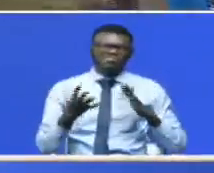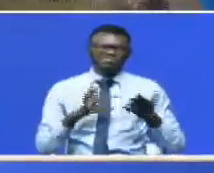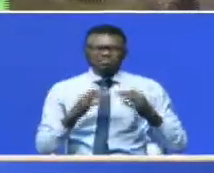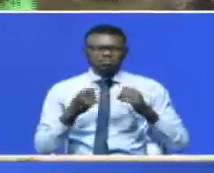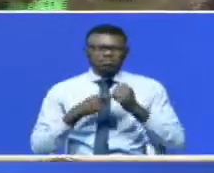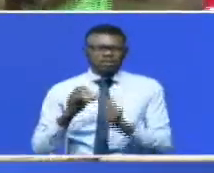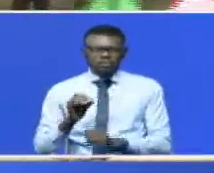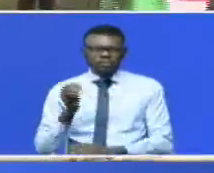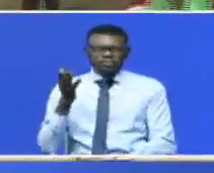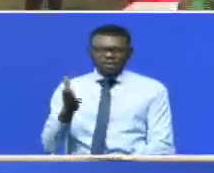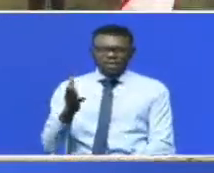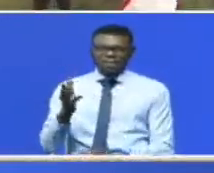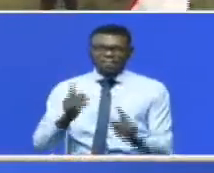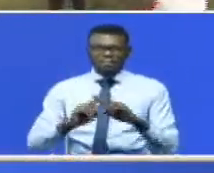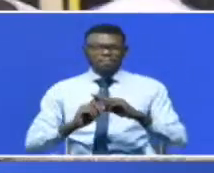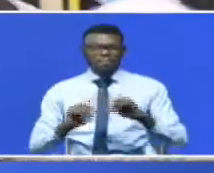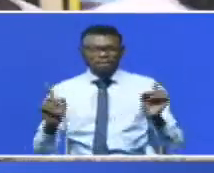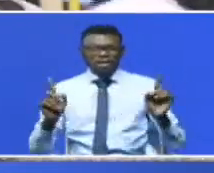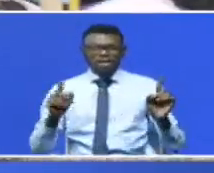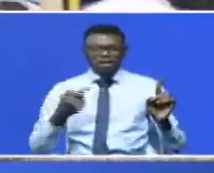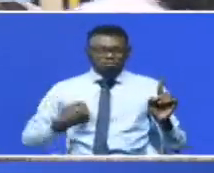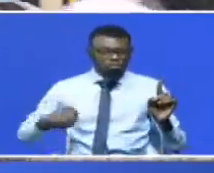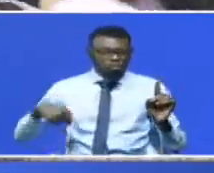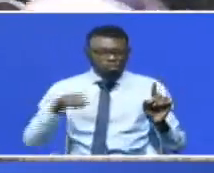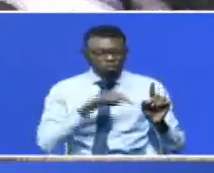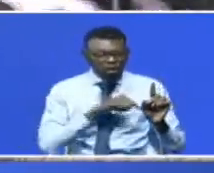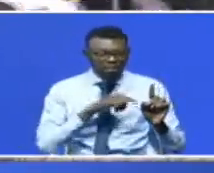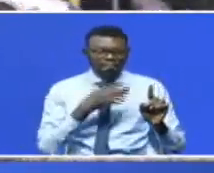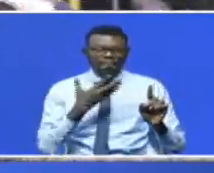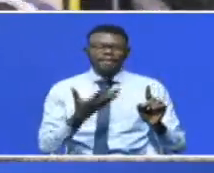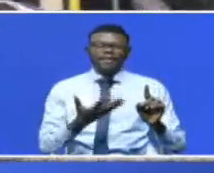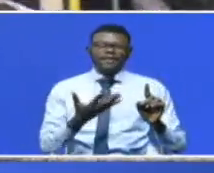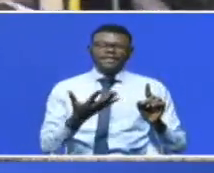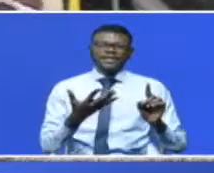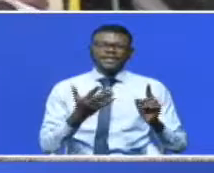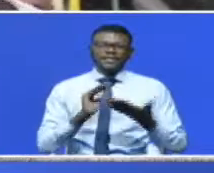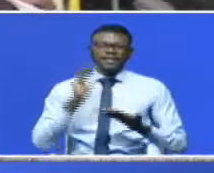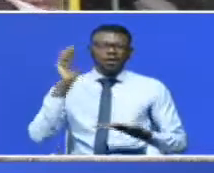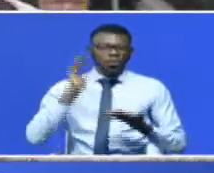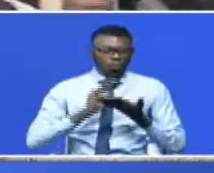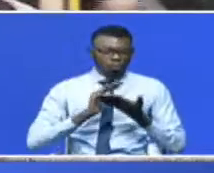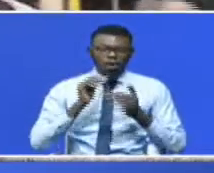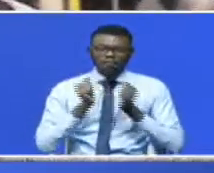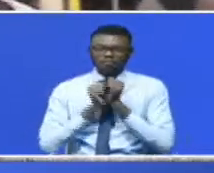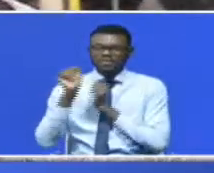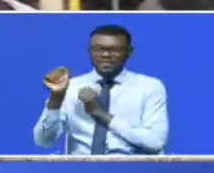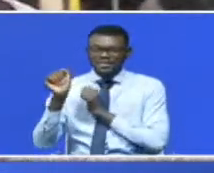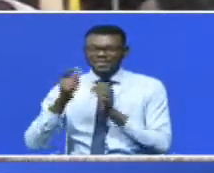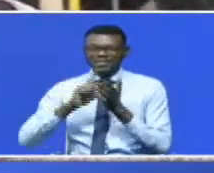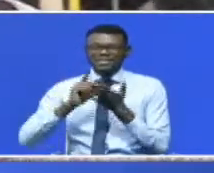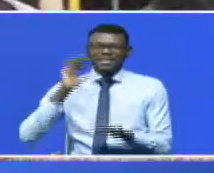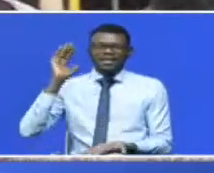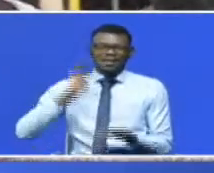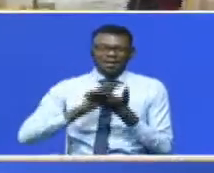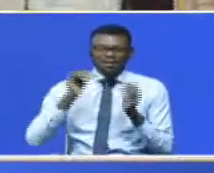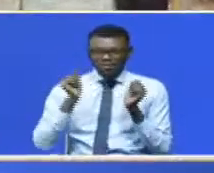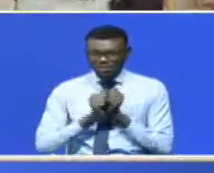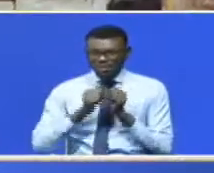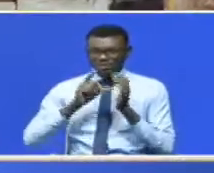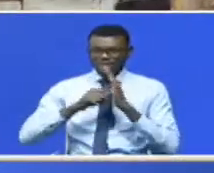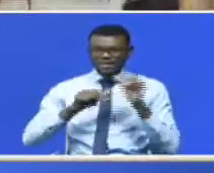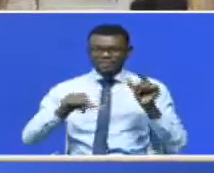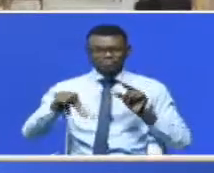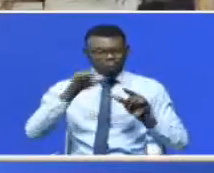But essentially what we did was we just kind of funneled the talent down to 15, and then we went down to 10, and then we just kind of picked the top